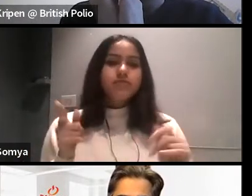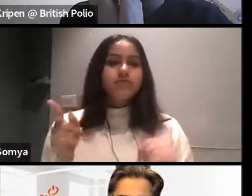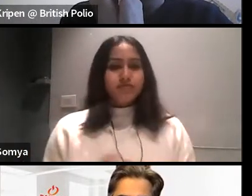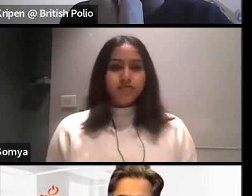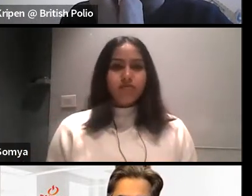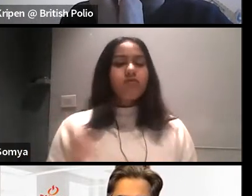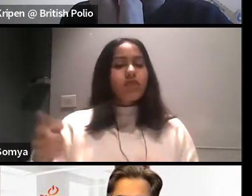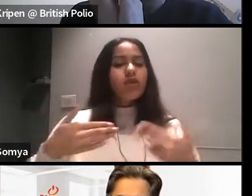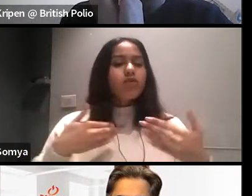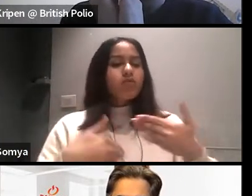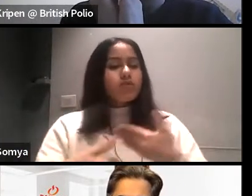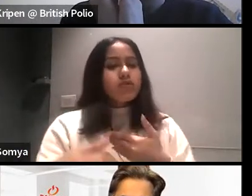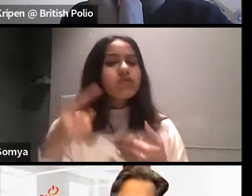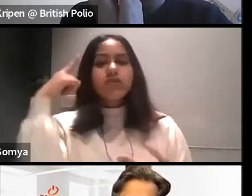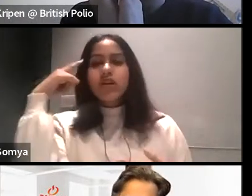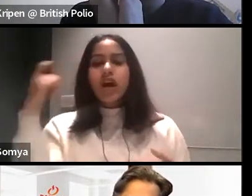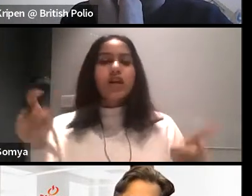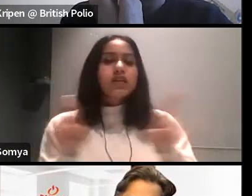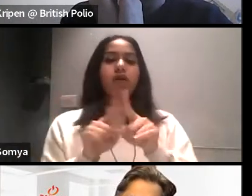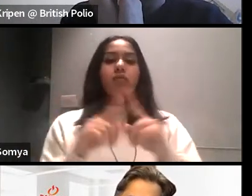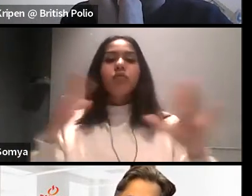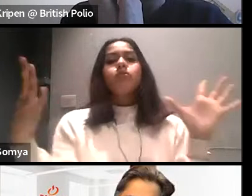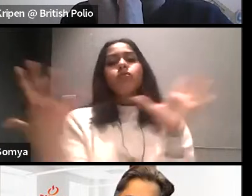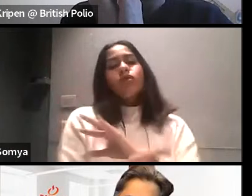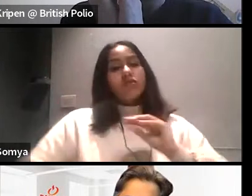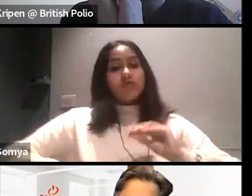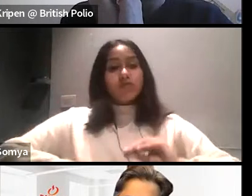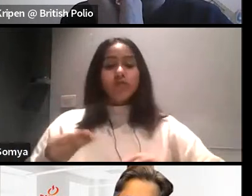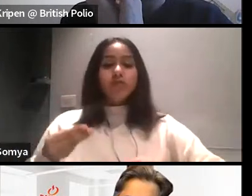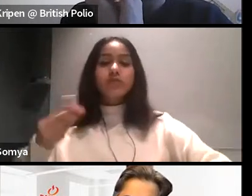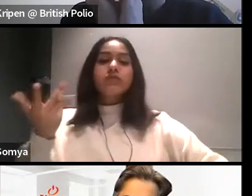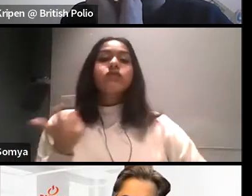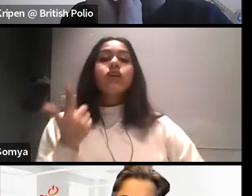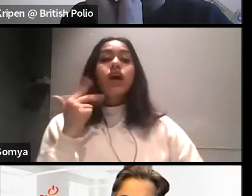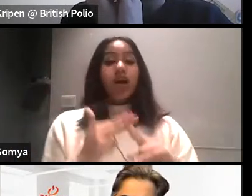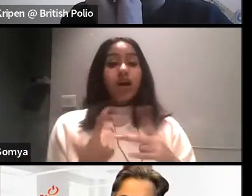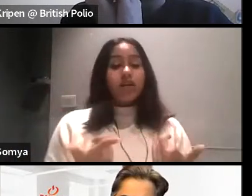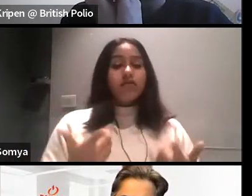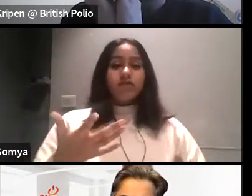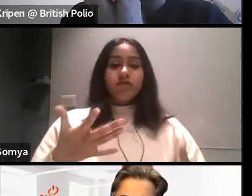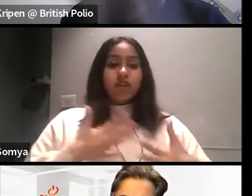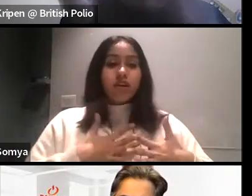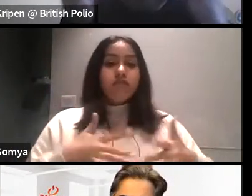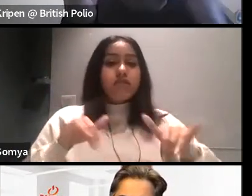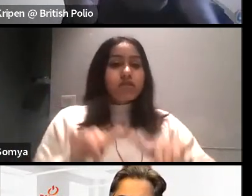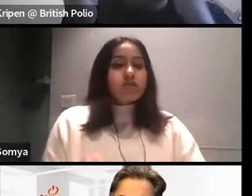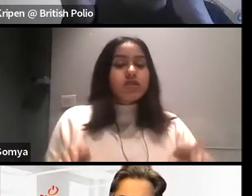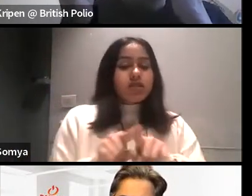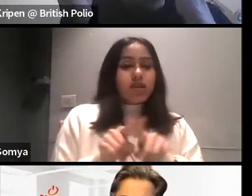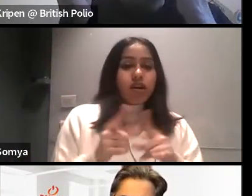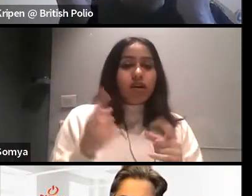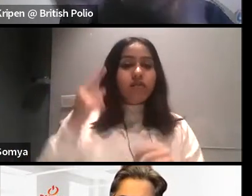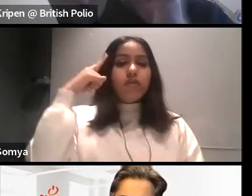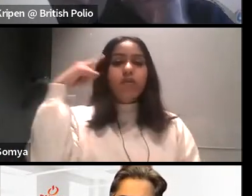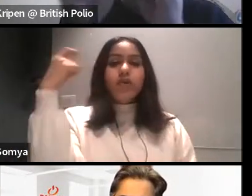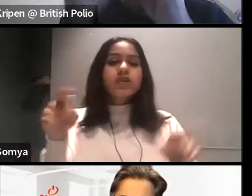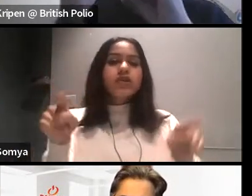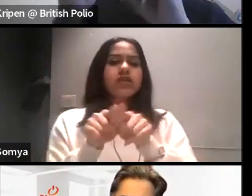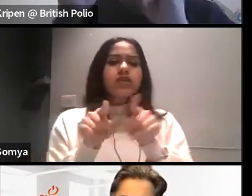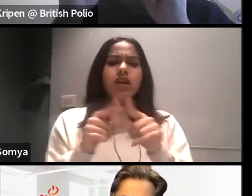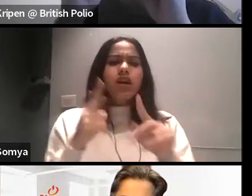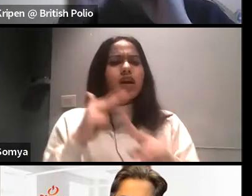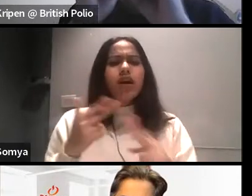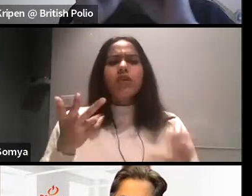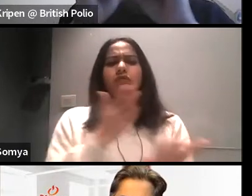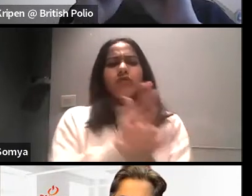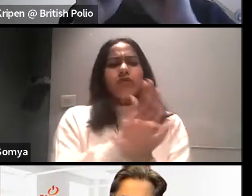constantly thought about making the world more enduring for the last living men and hence he thought the noblest way to give